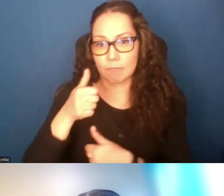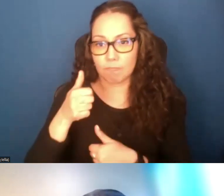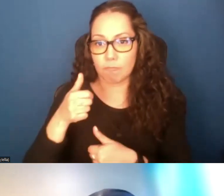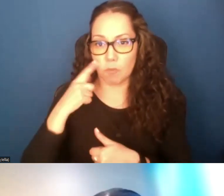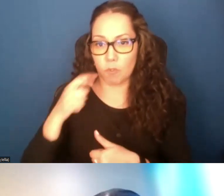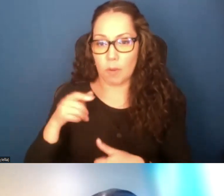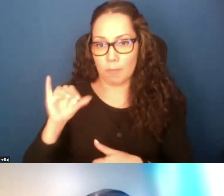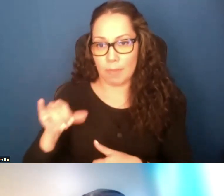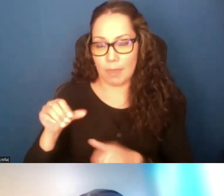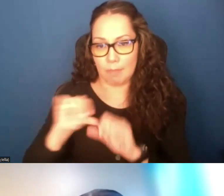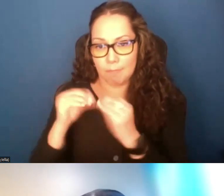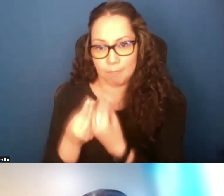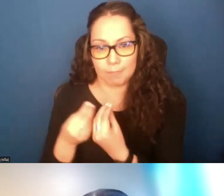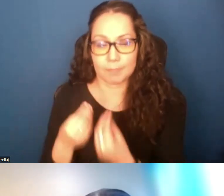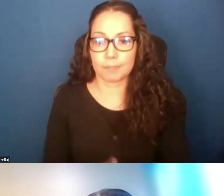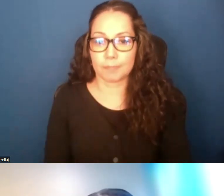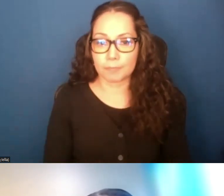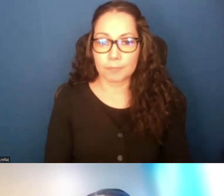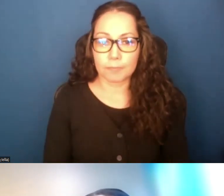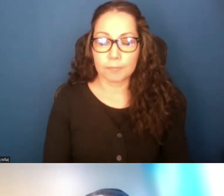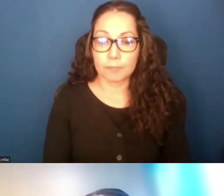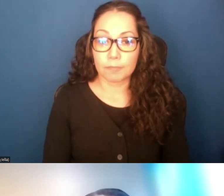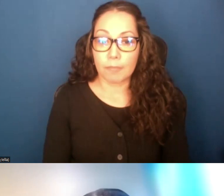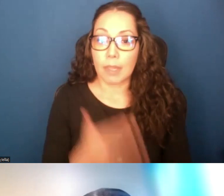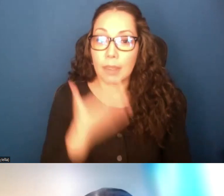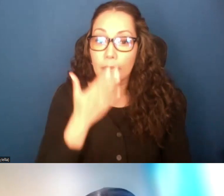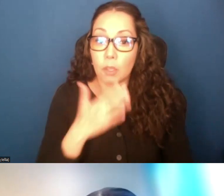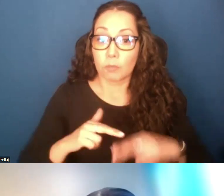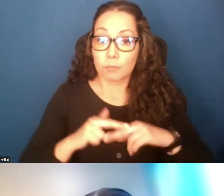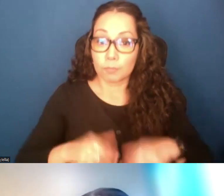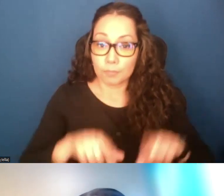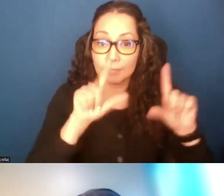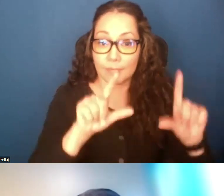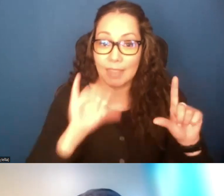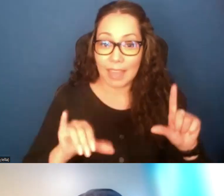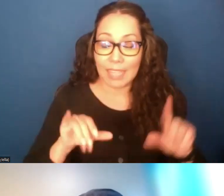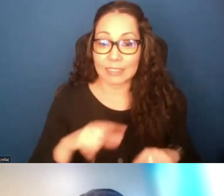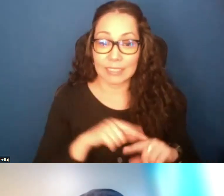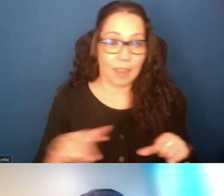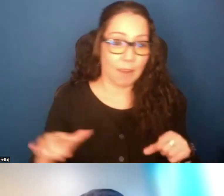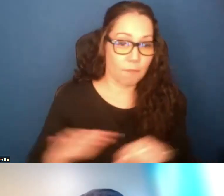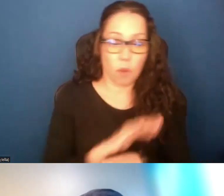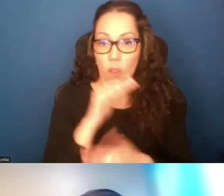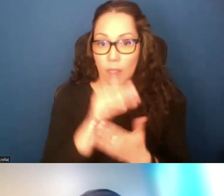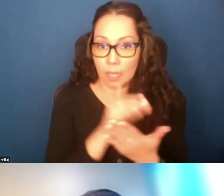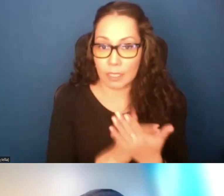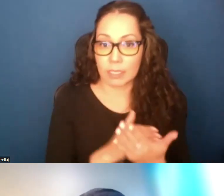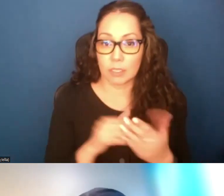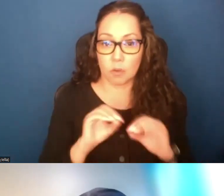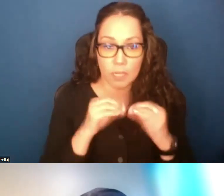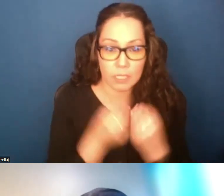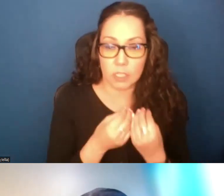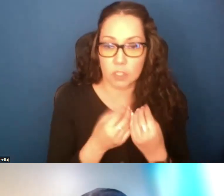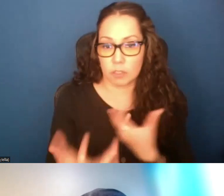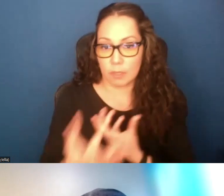Next slide. Thank you. On this slide is a full list of organizations participating